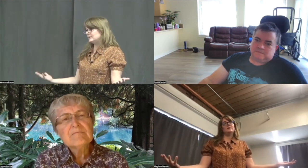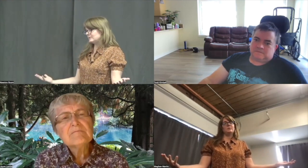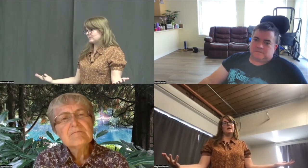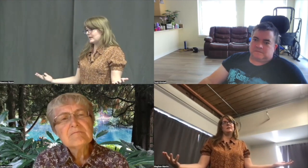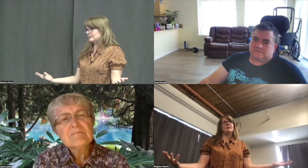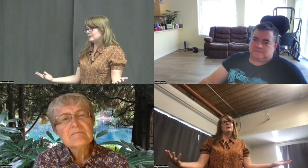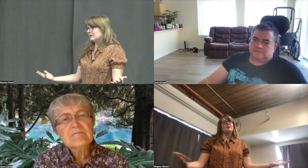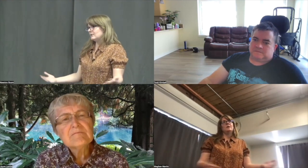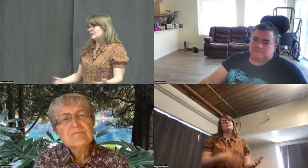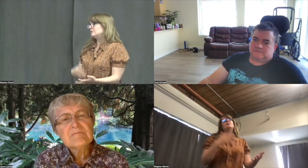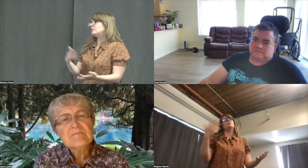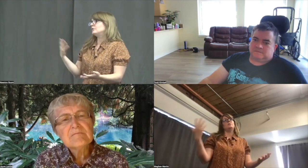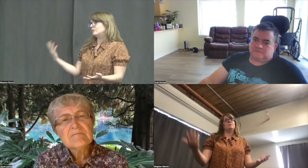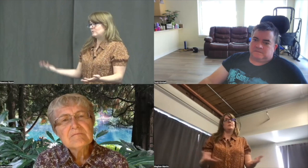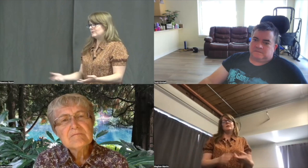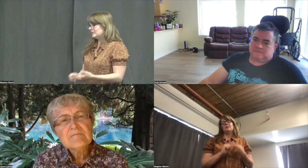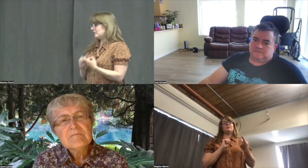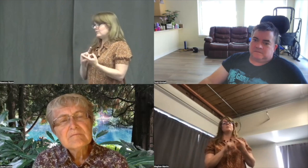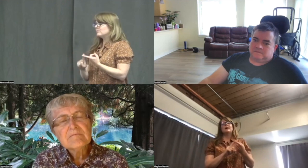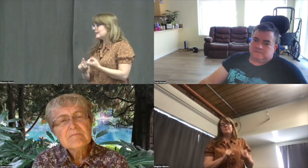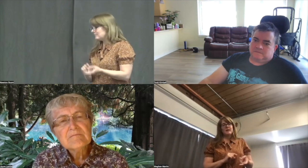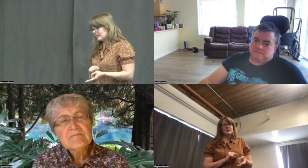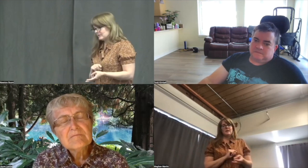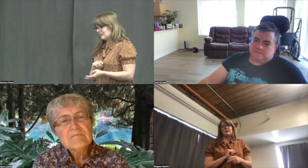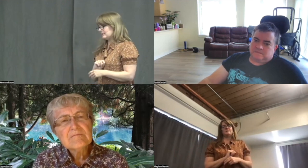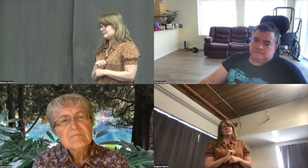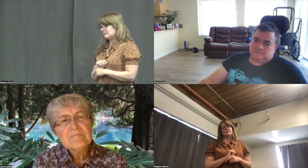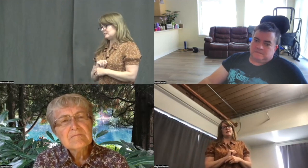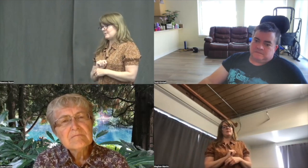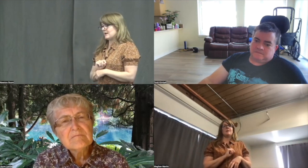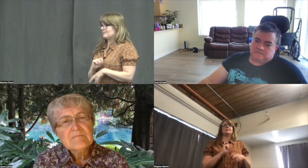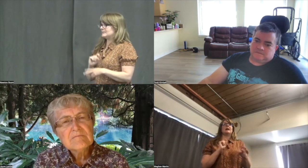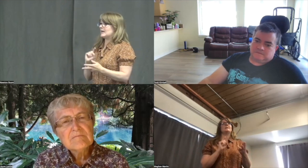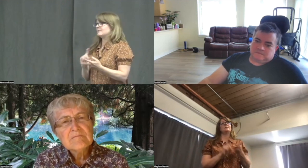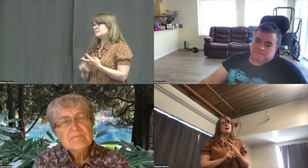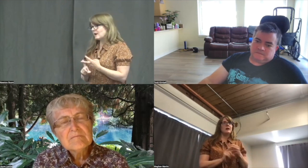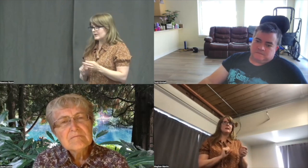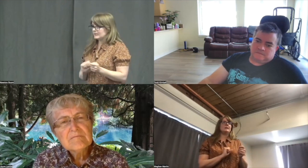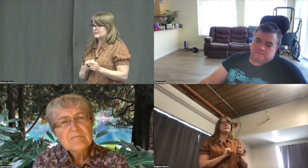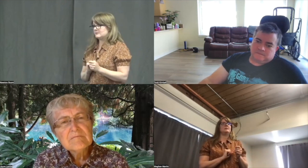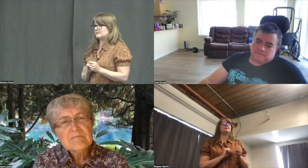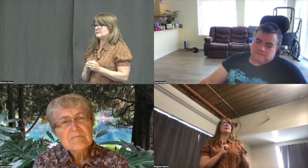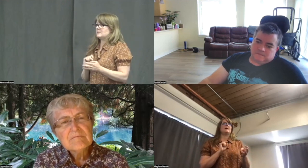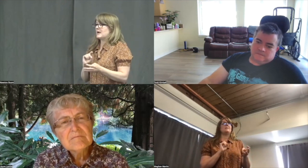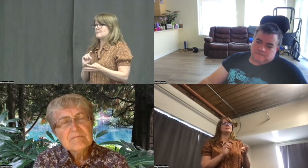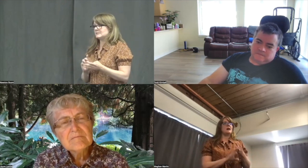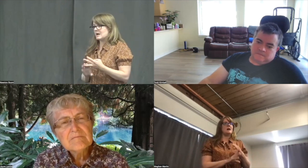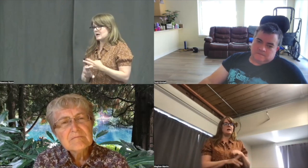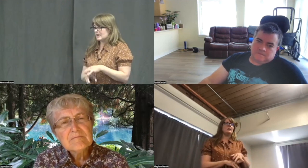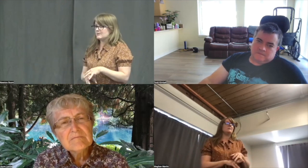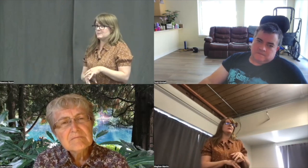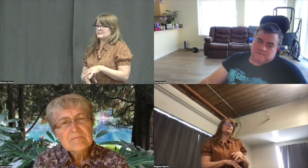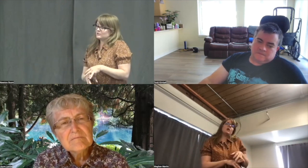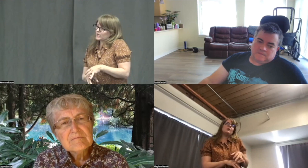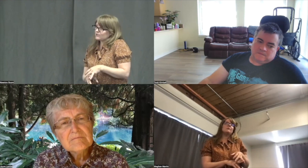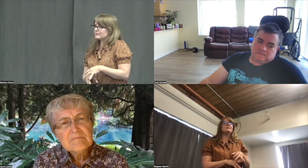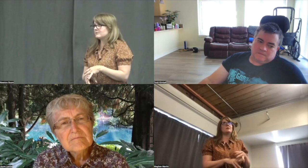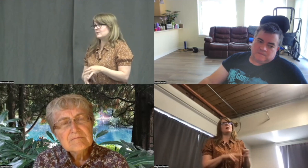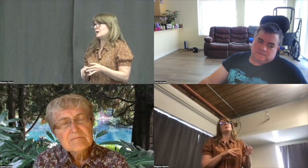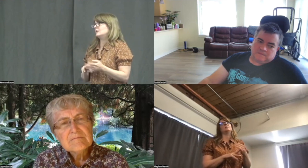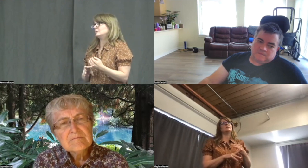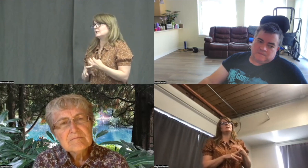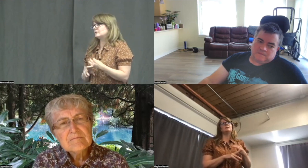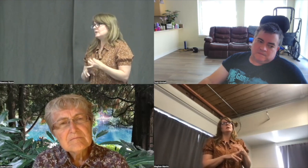hopefully spread to, the red panda is in the same habitat, the takin is in the same habitat, and there's giant